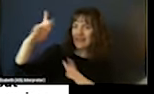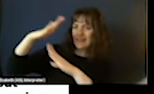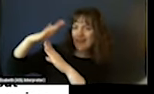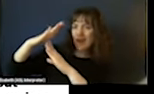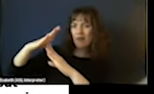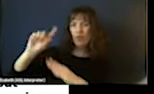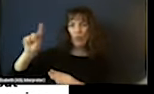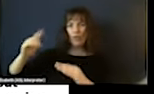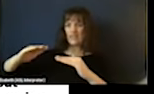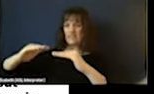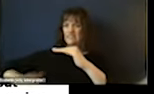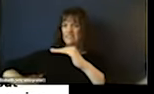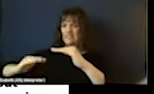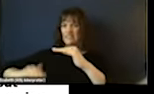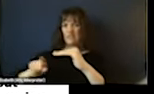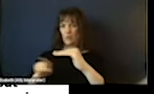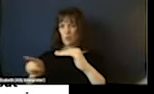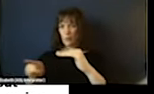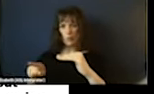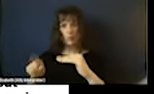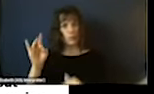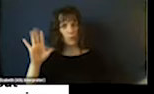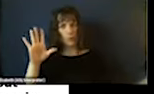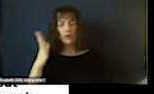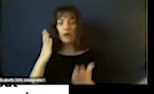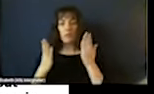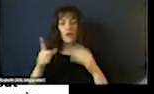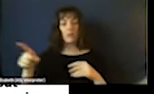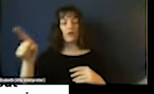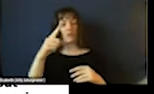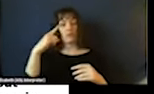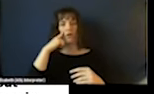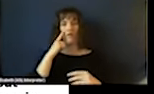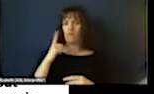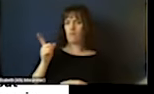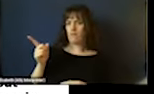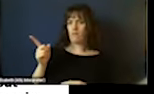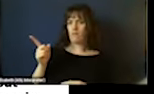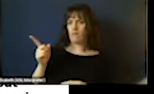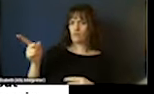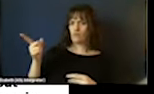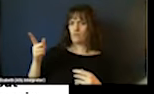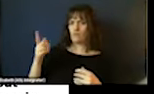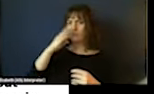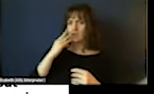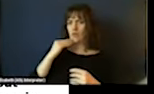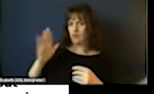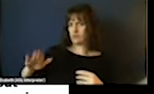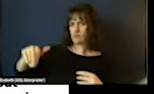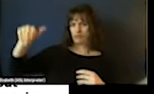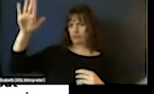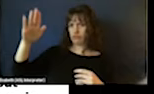someone who has been in my body my entire life, that I would have foreseen this as an issue. But I had never taught before, and I had